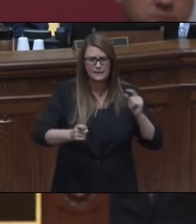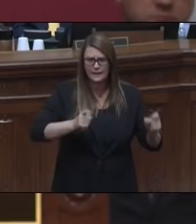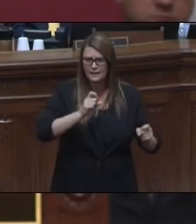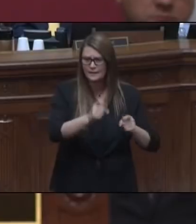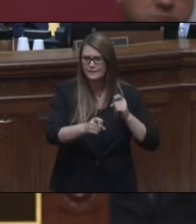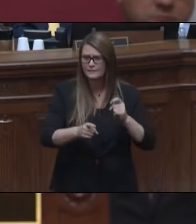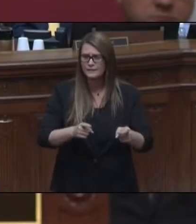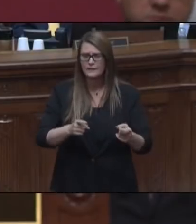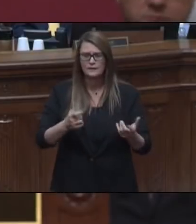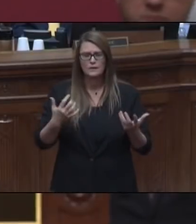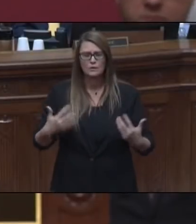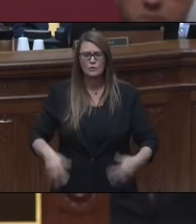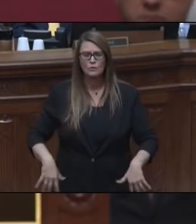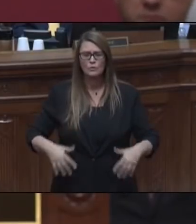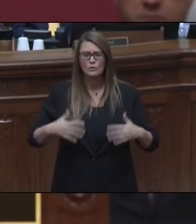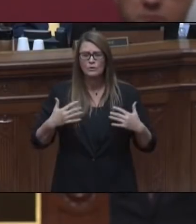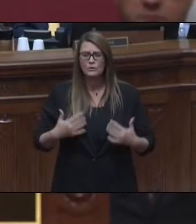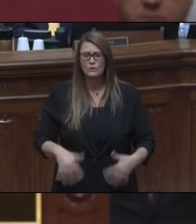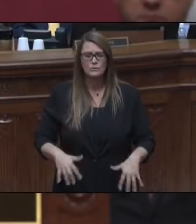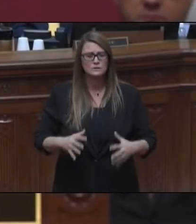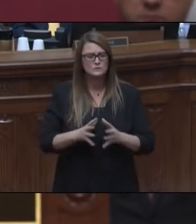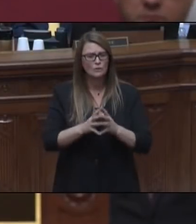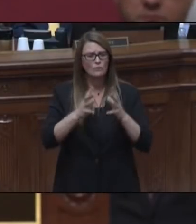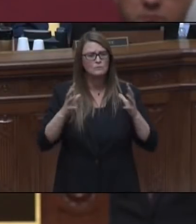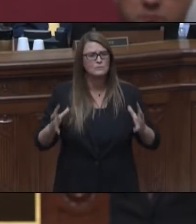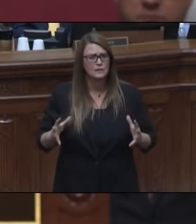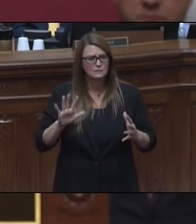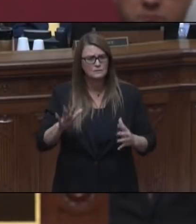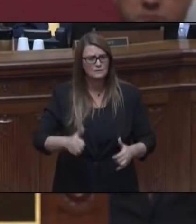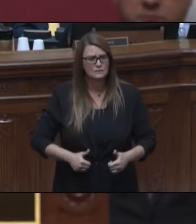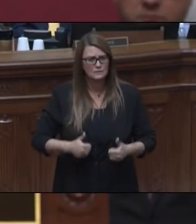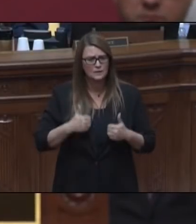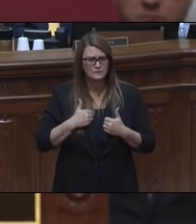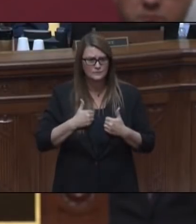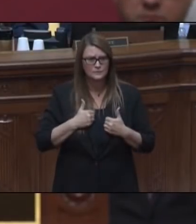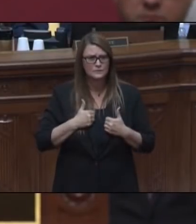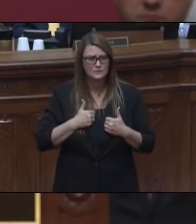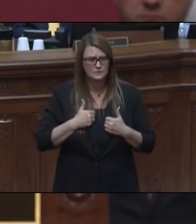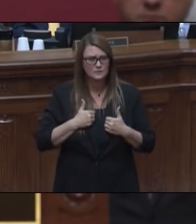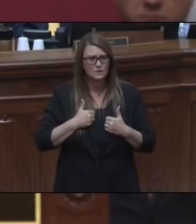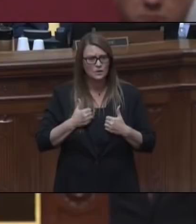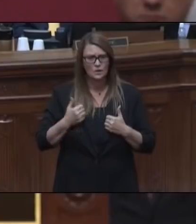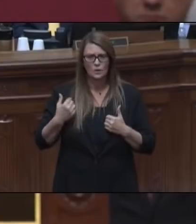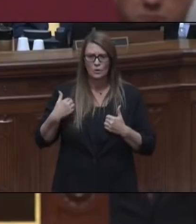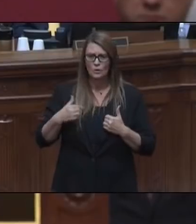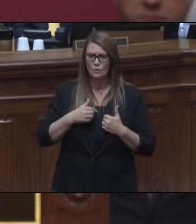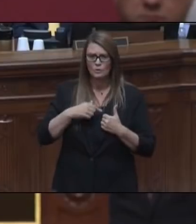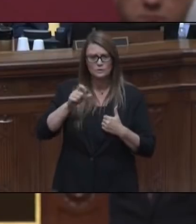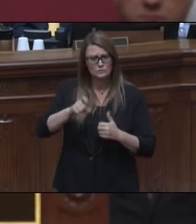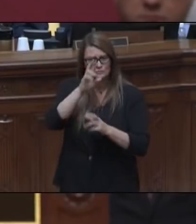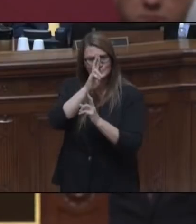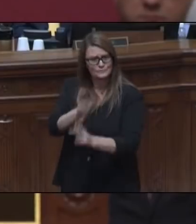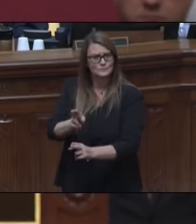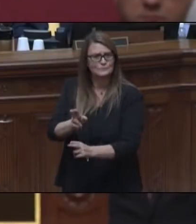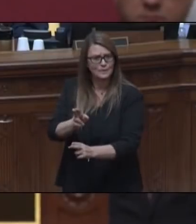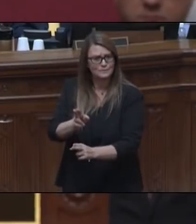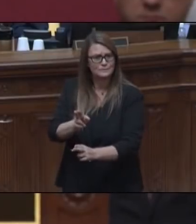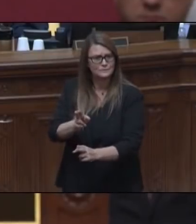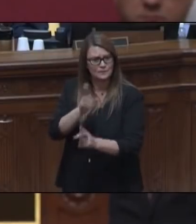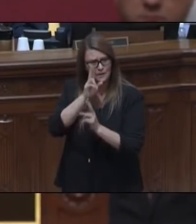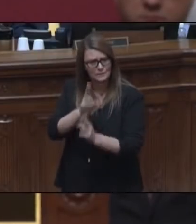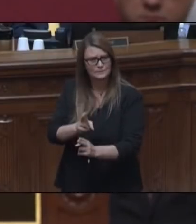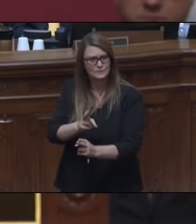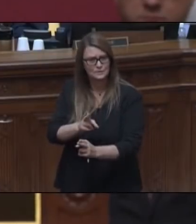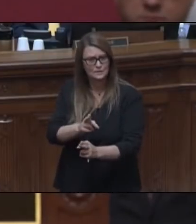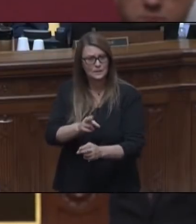Good gracious sakes of living, they have given so much. And we owe them so much. Same way with